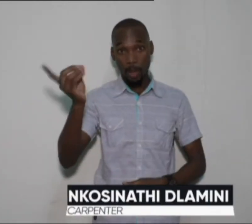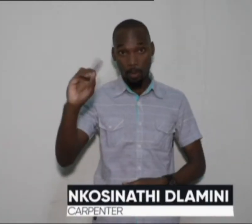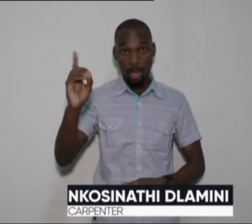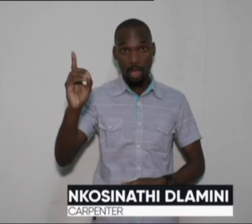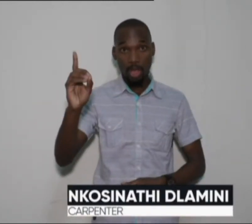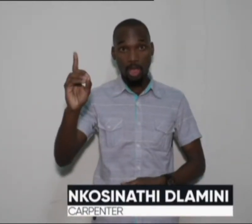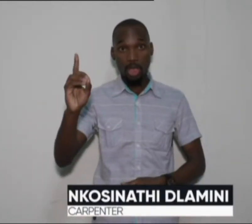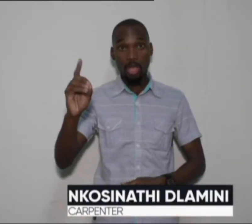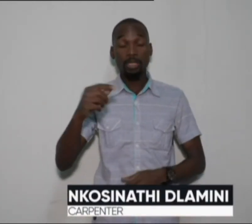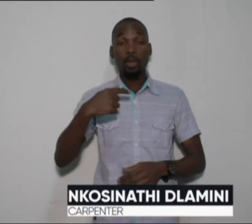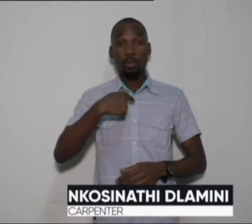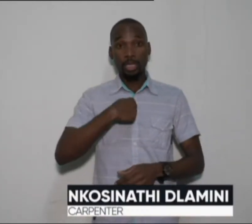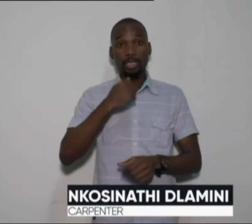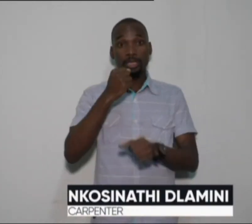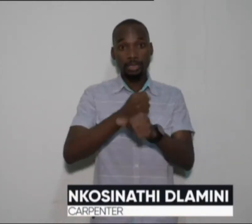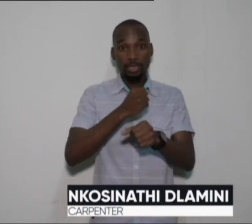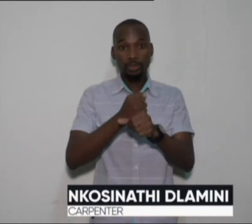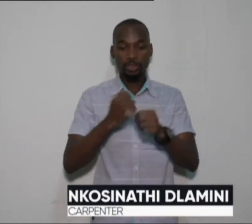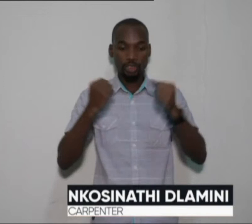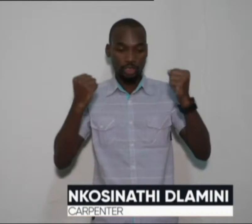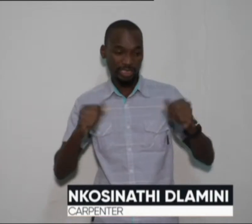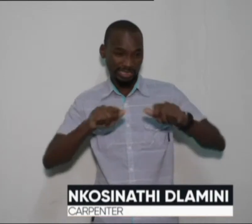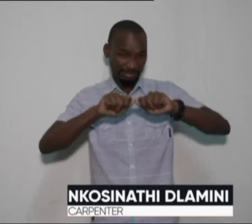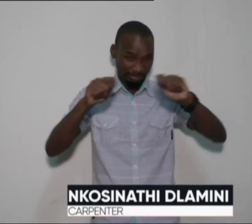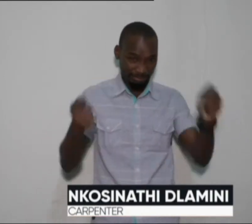Libito lami nginkosinathe Dlamini.